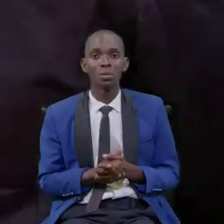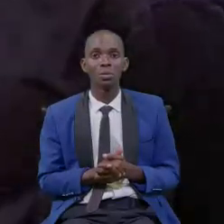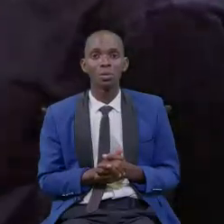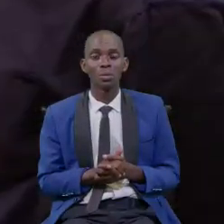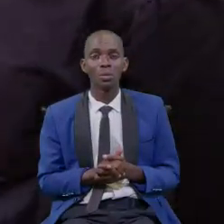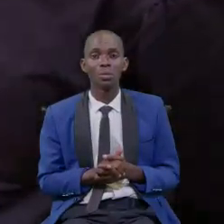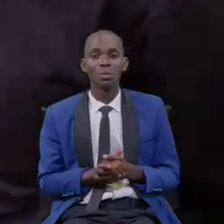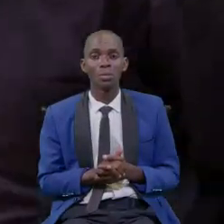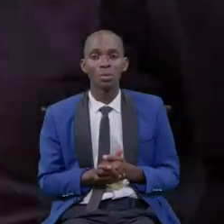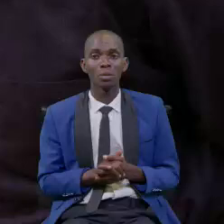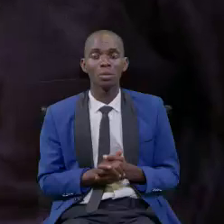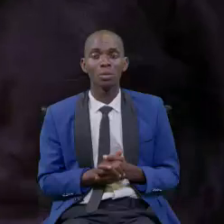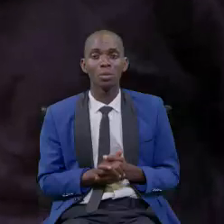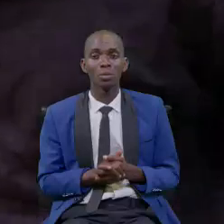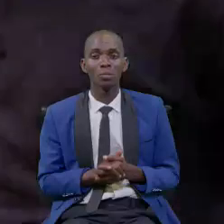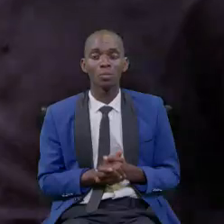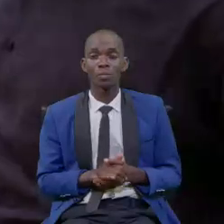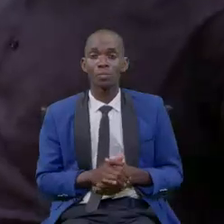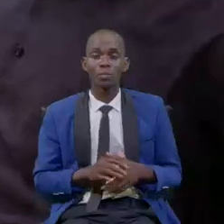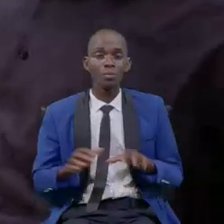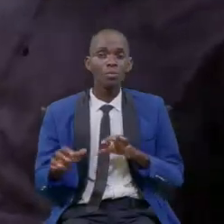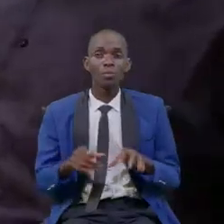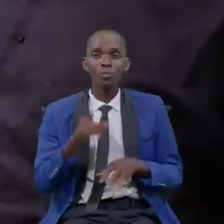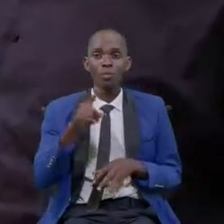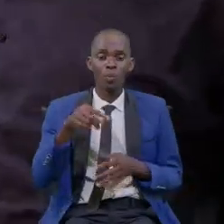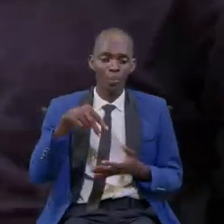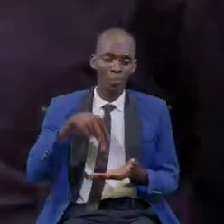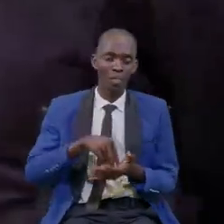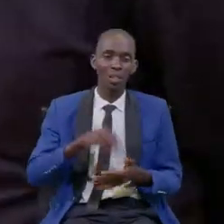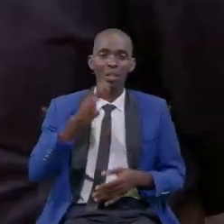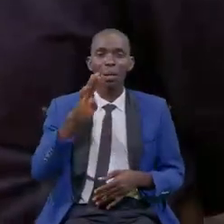You stand by conviction.